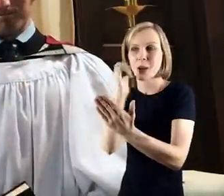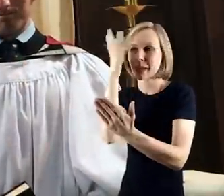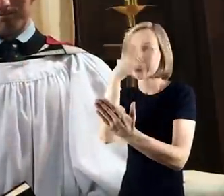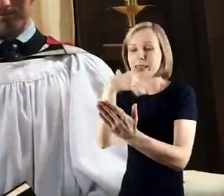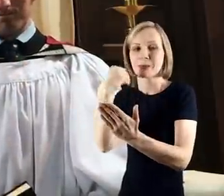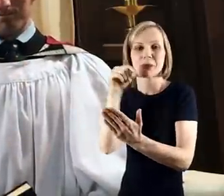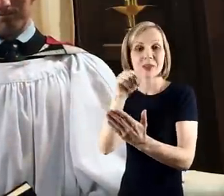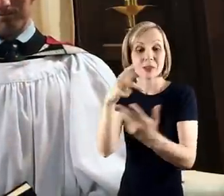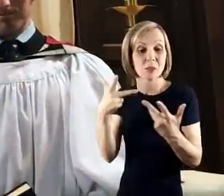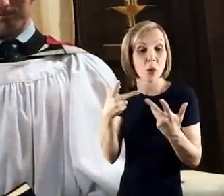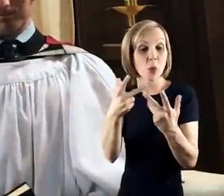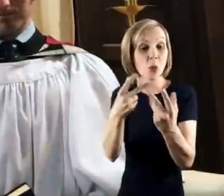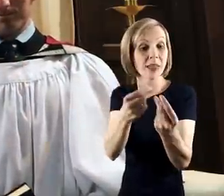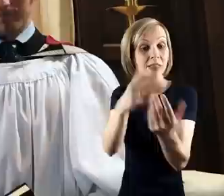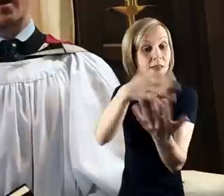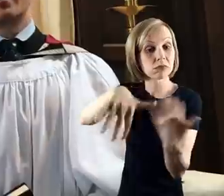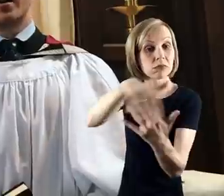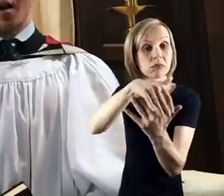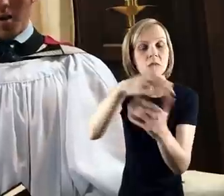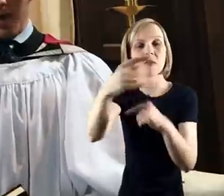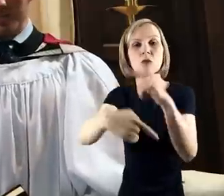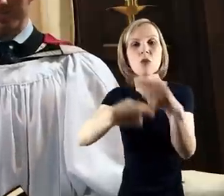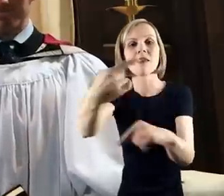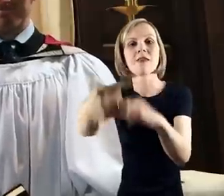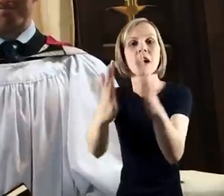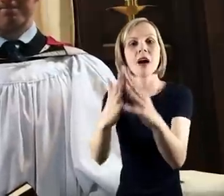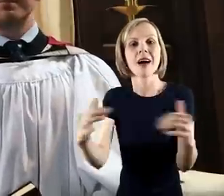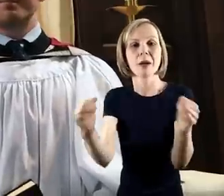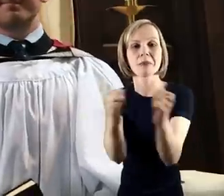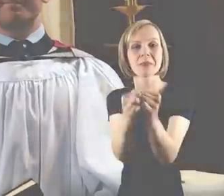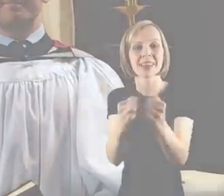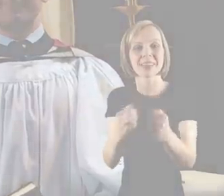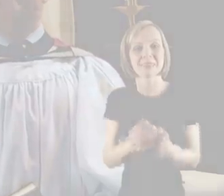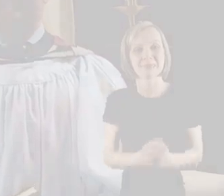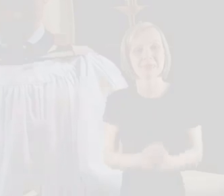you always. Amen. Amen.